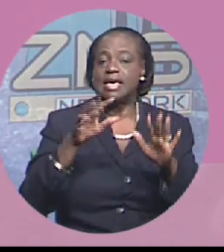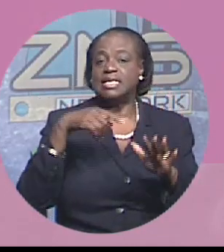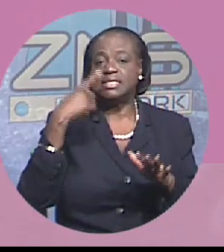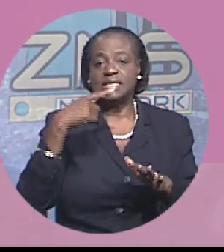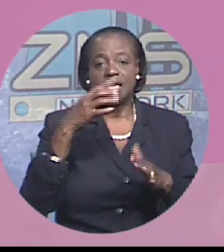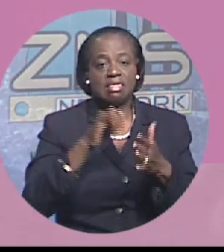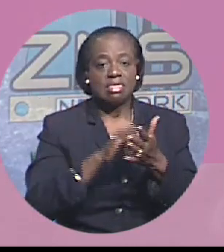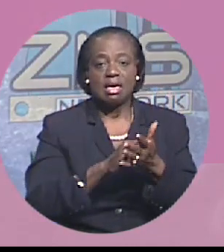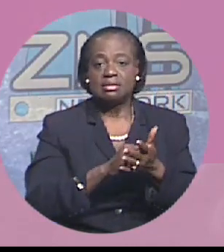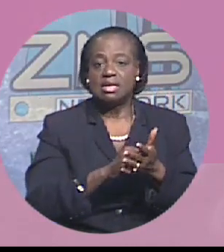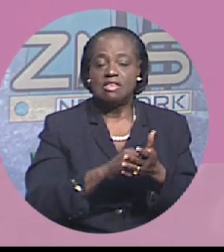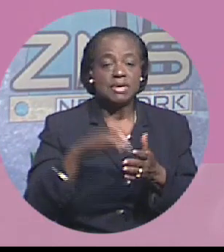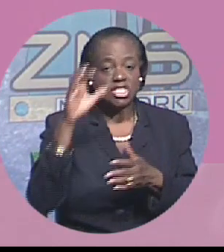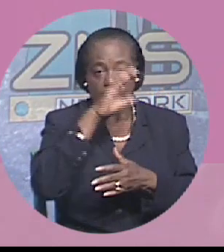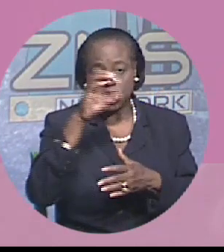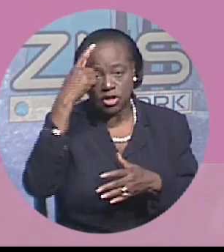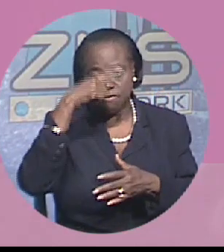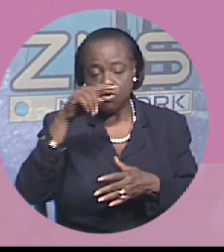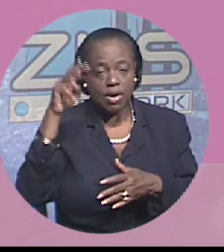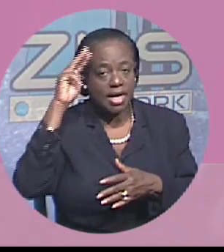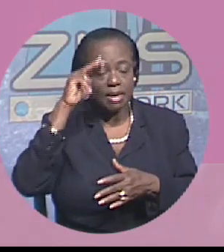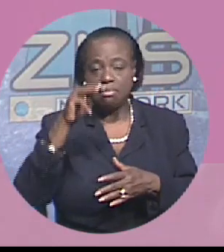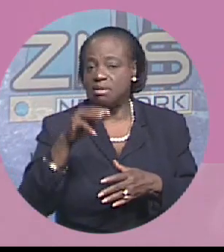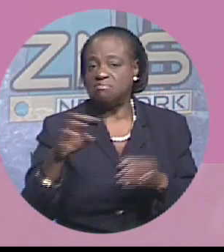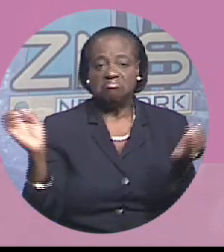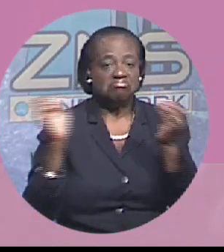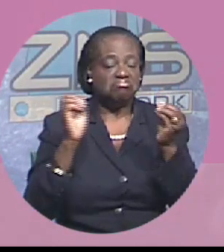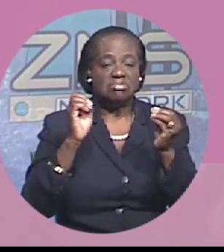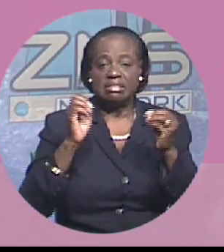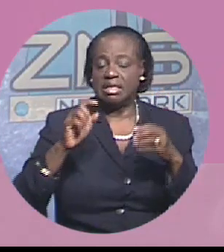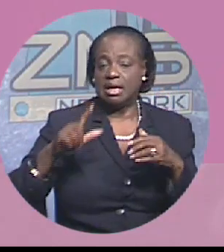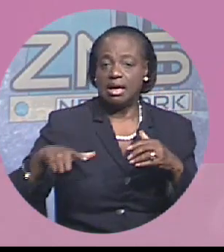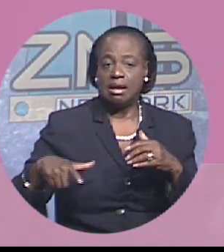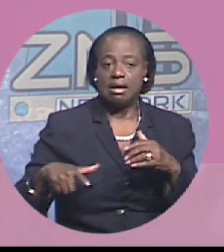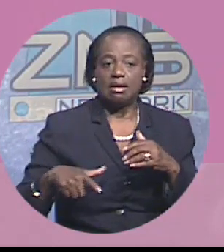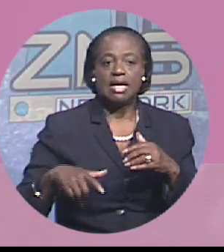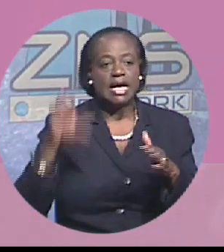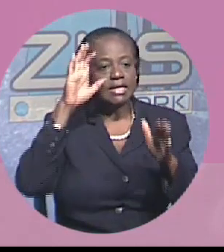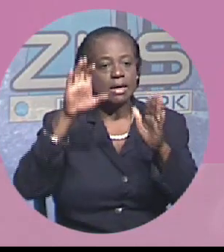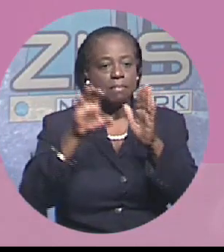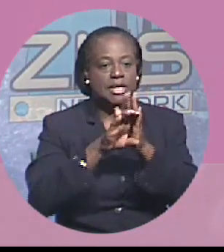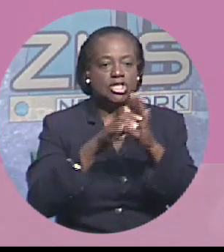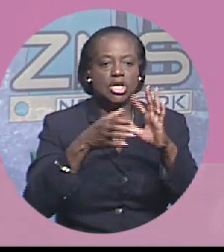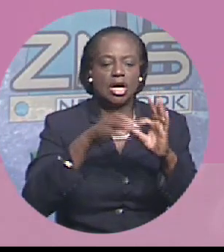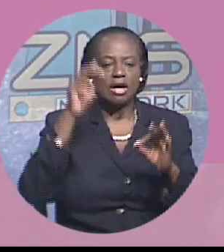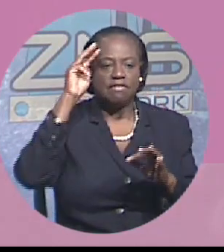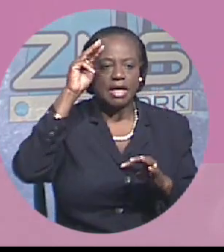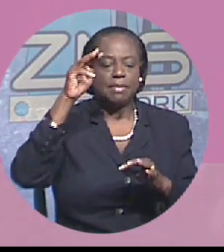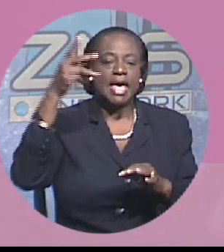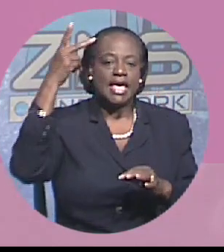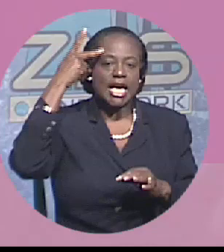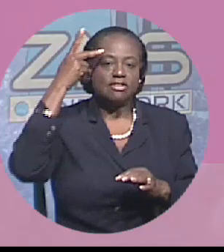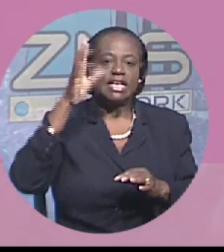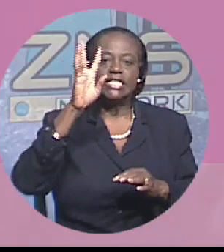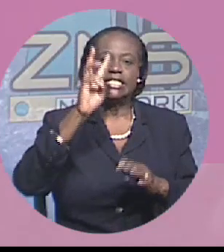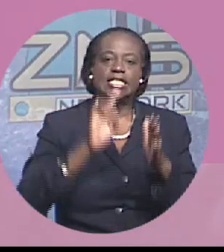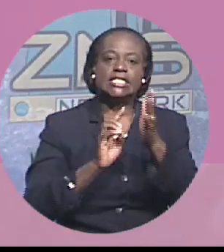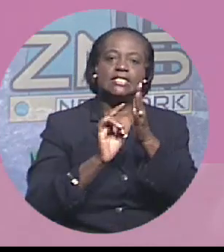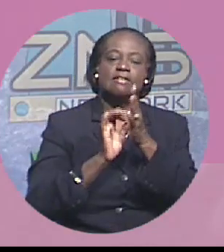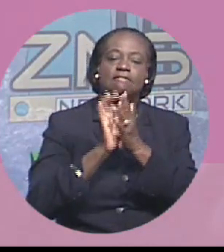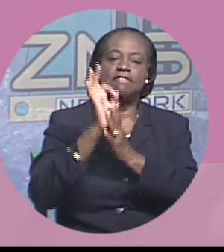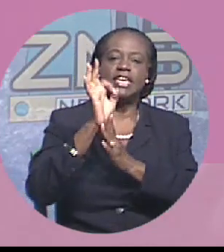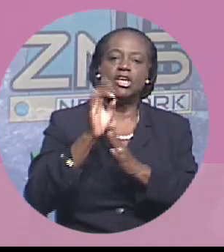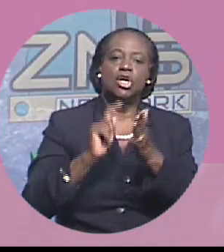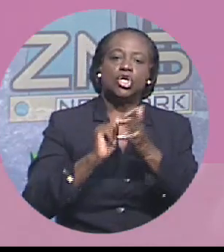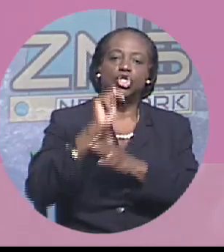with no luck. While authorities have joined in the search and released this picture of him, Keandre is said to be 6 feet tall, of a